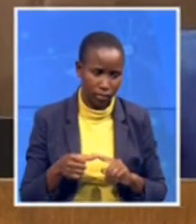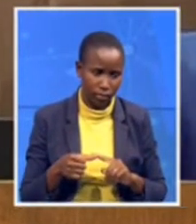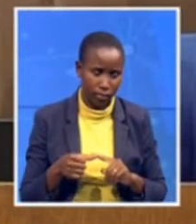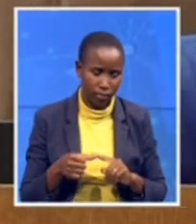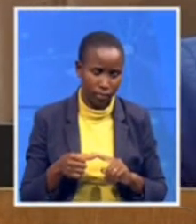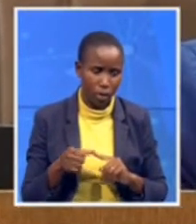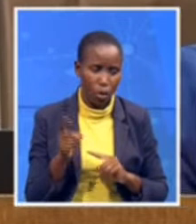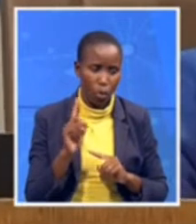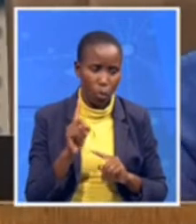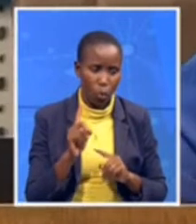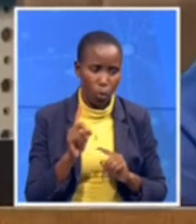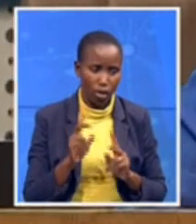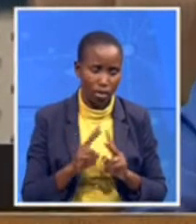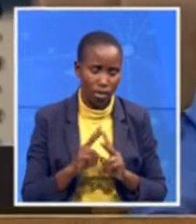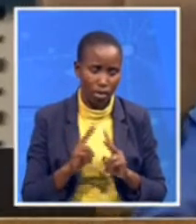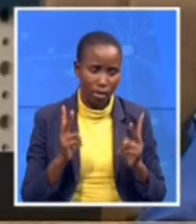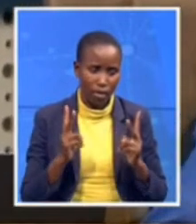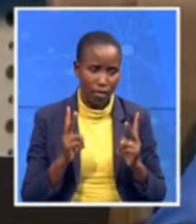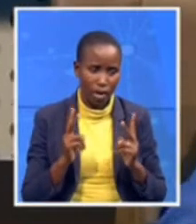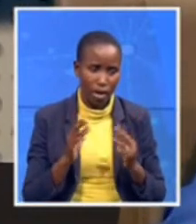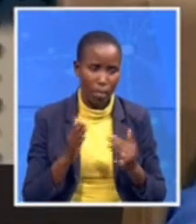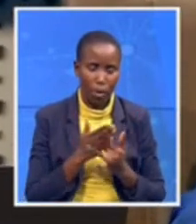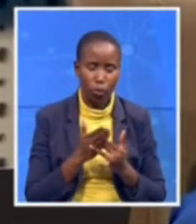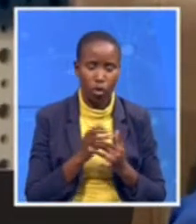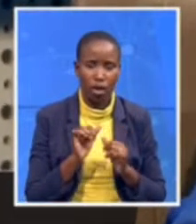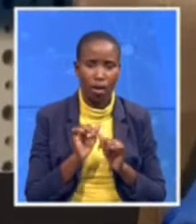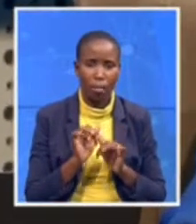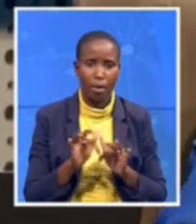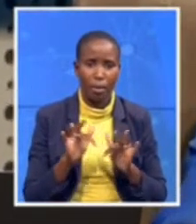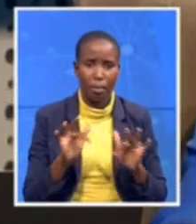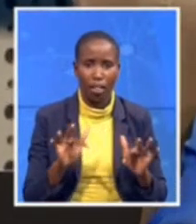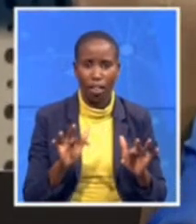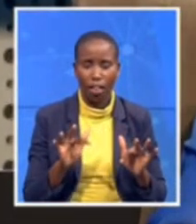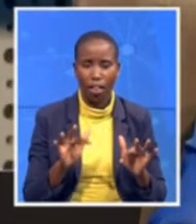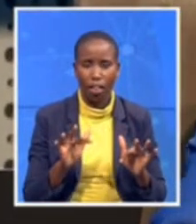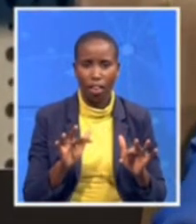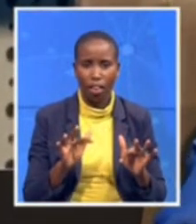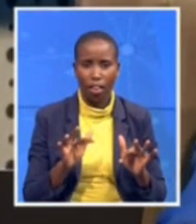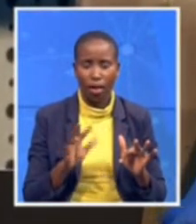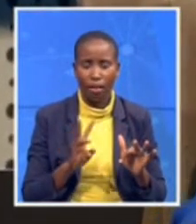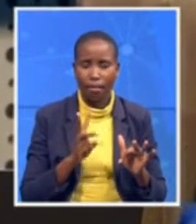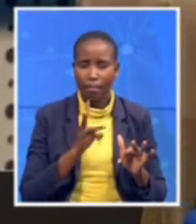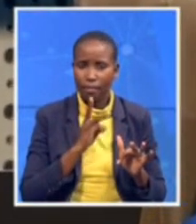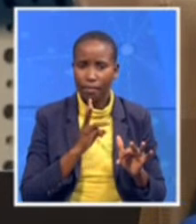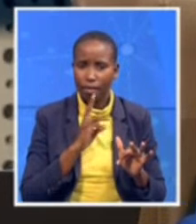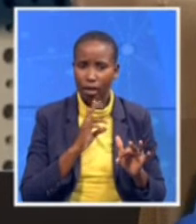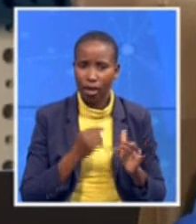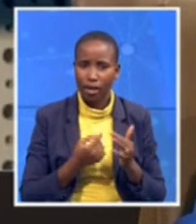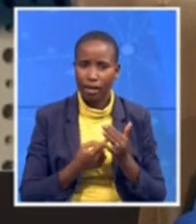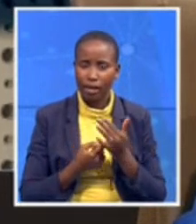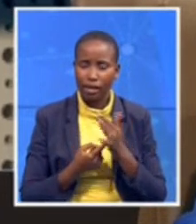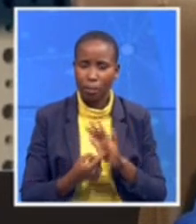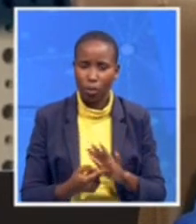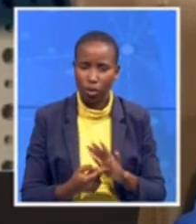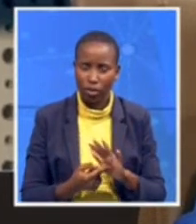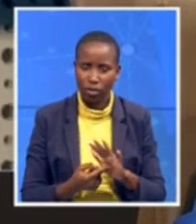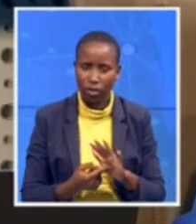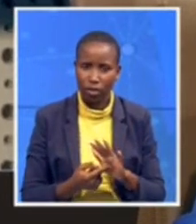nude photos to Twitter and a pornographic magazine? How will the